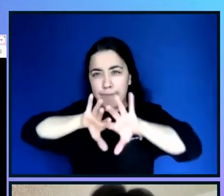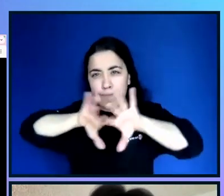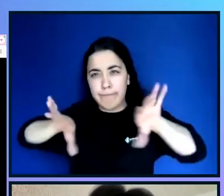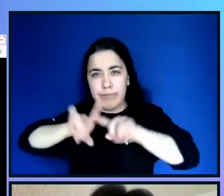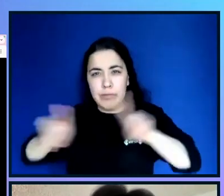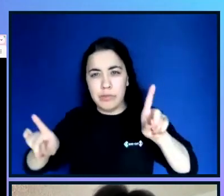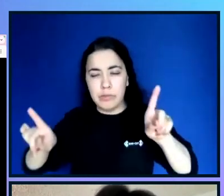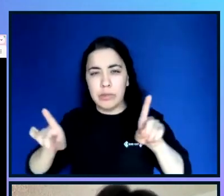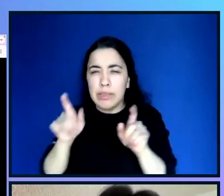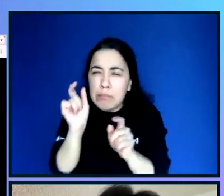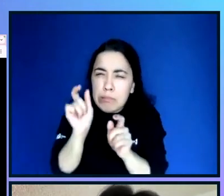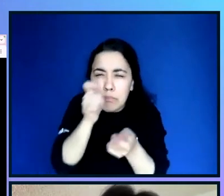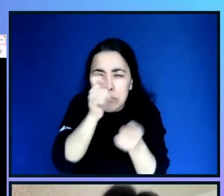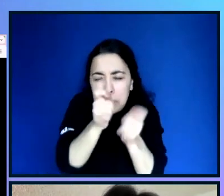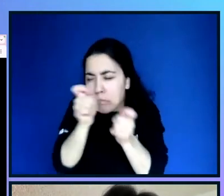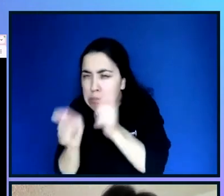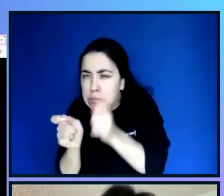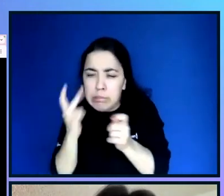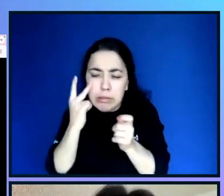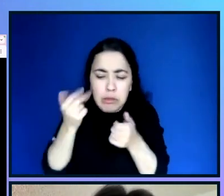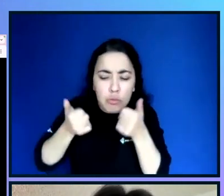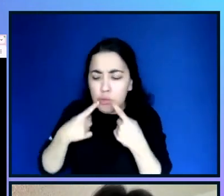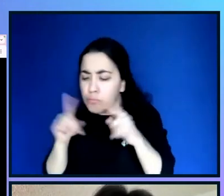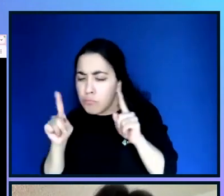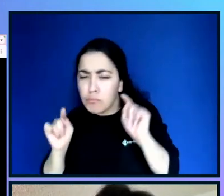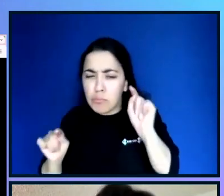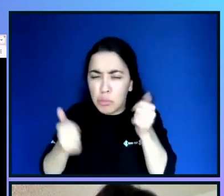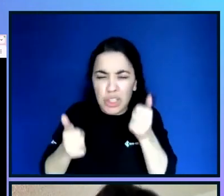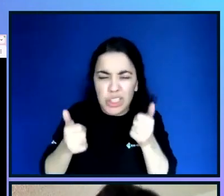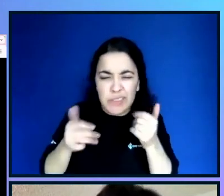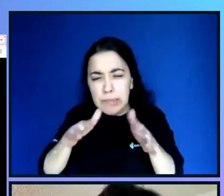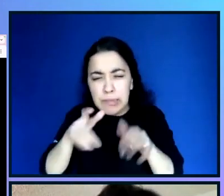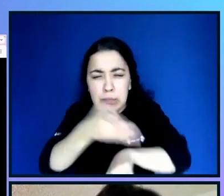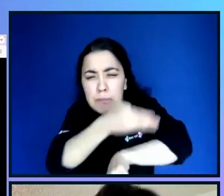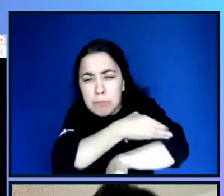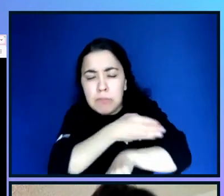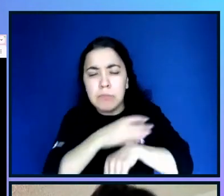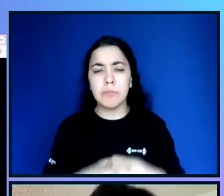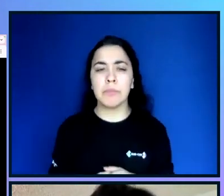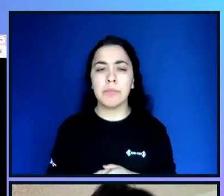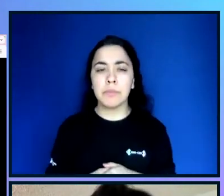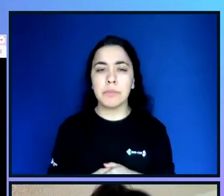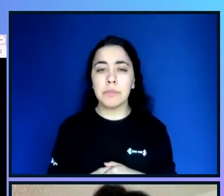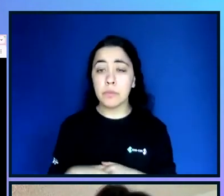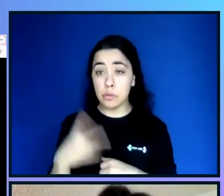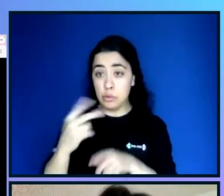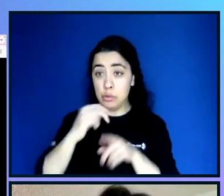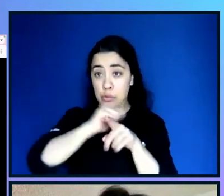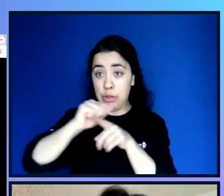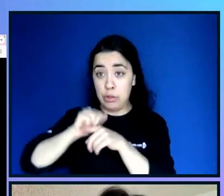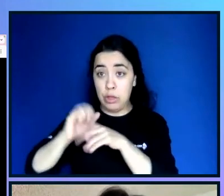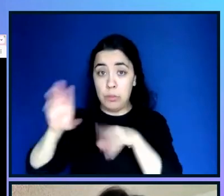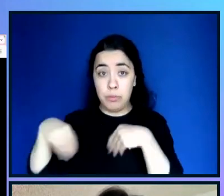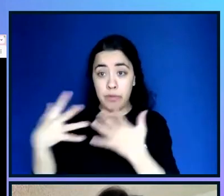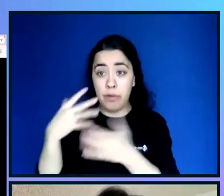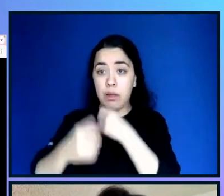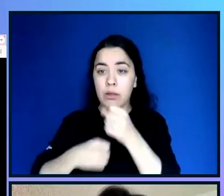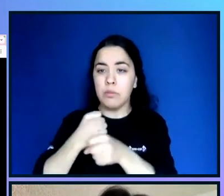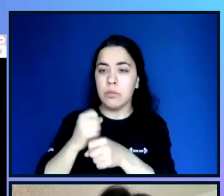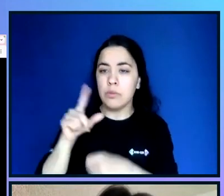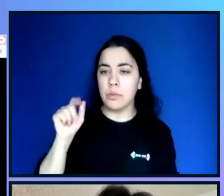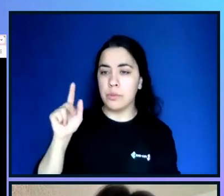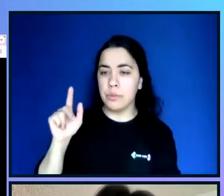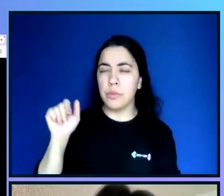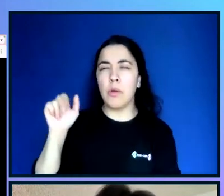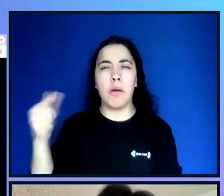order to explore more and see what worked for certain groups. These 2 boot camps were held in August 2023. And some